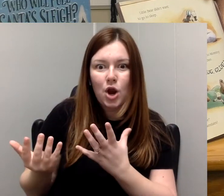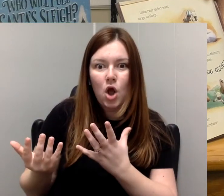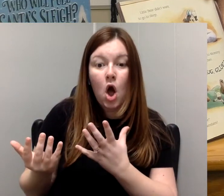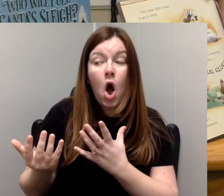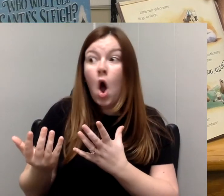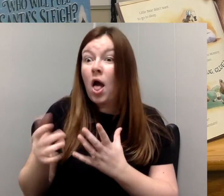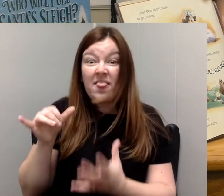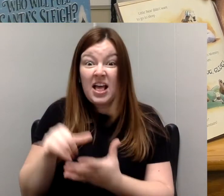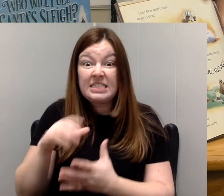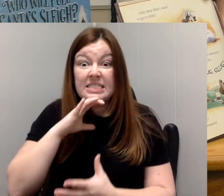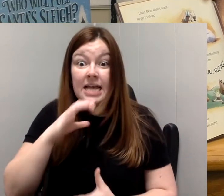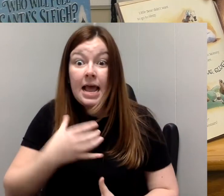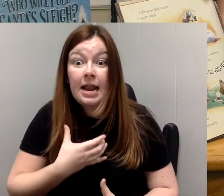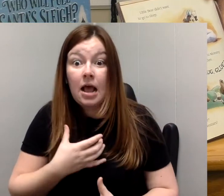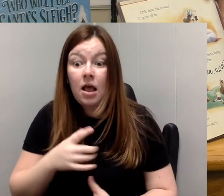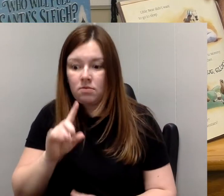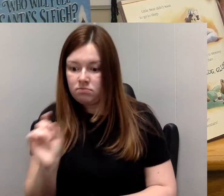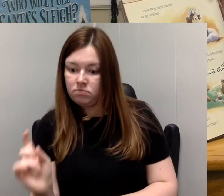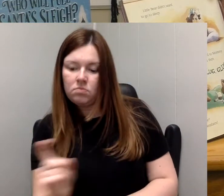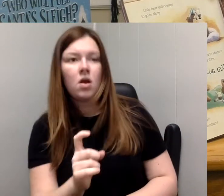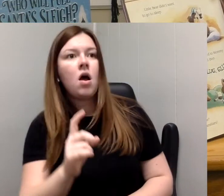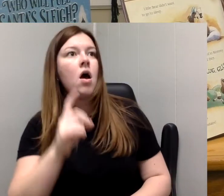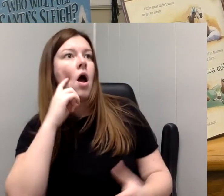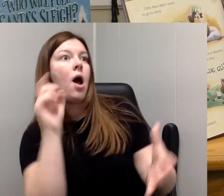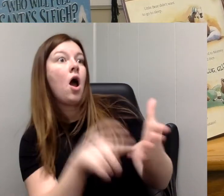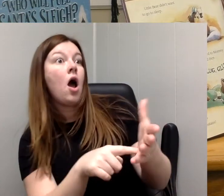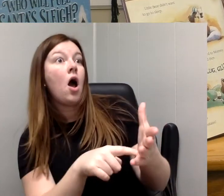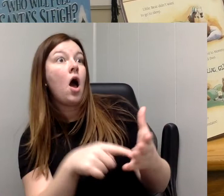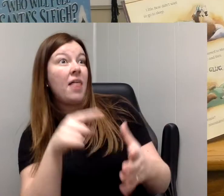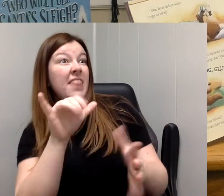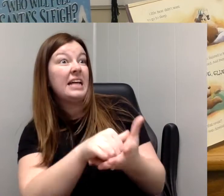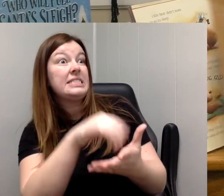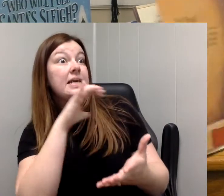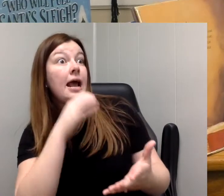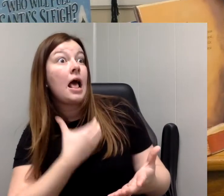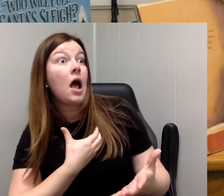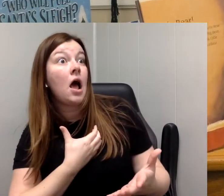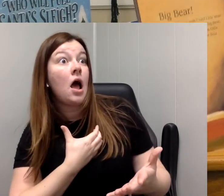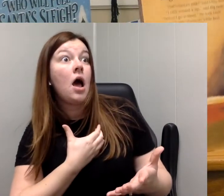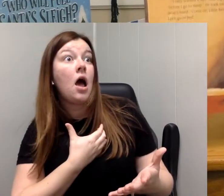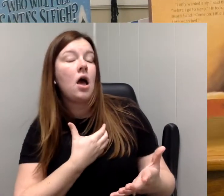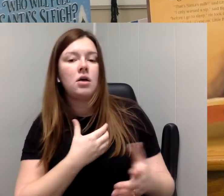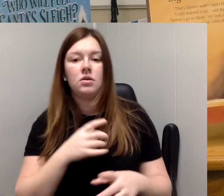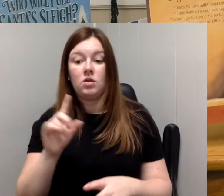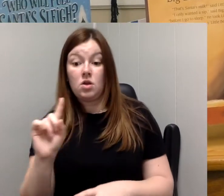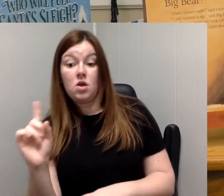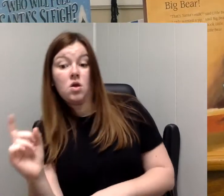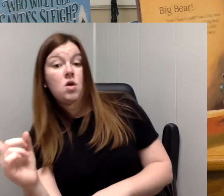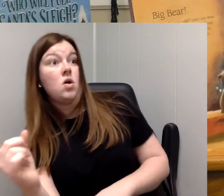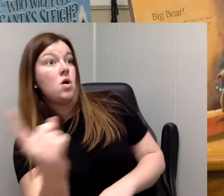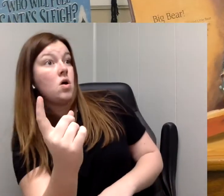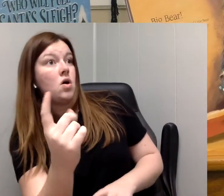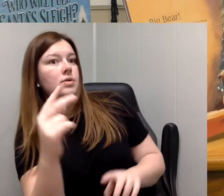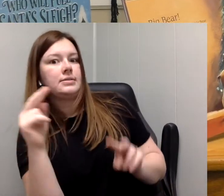Santa. I've seen Santa. Little Bear tiptoed up and saw Big Bear.